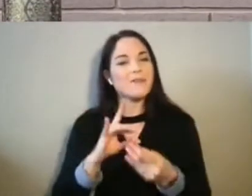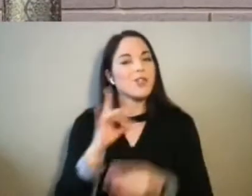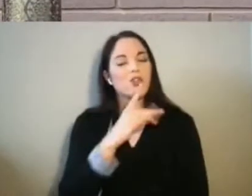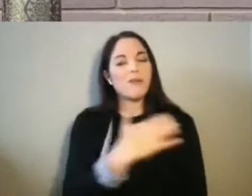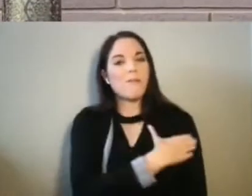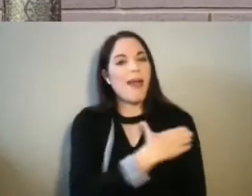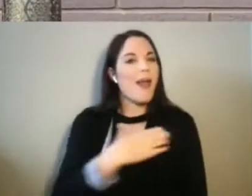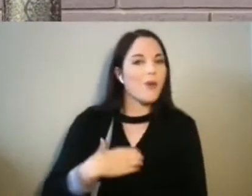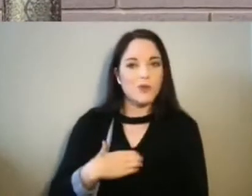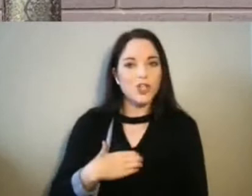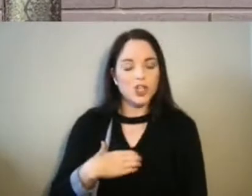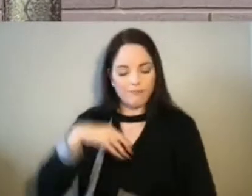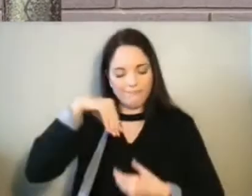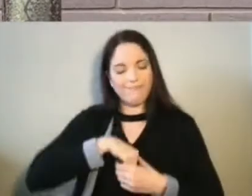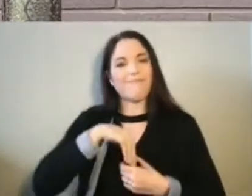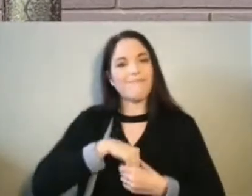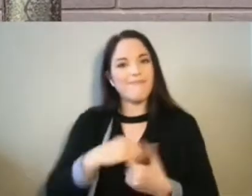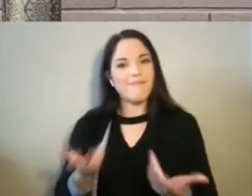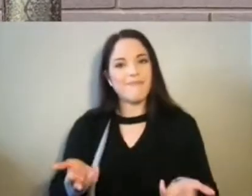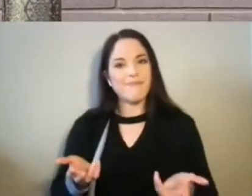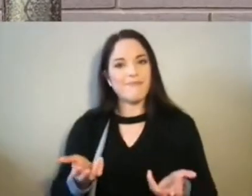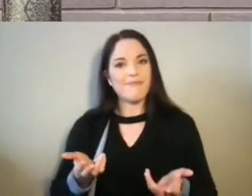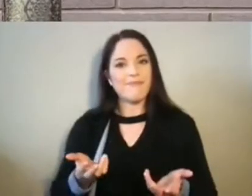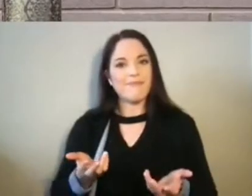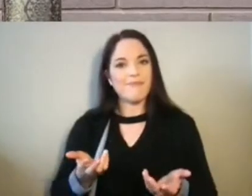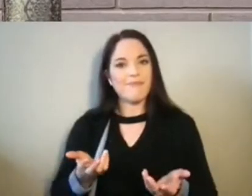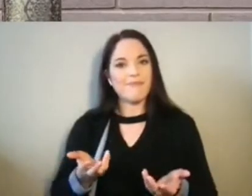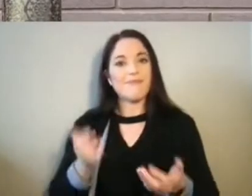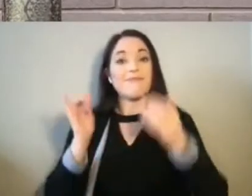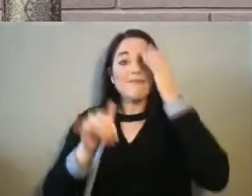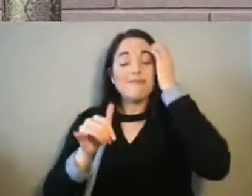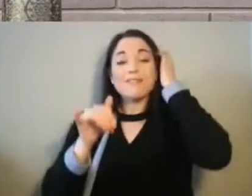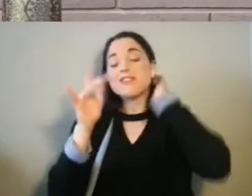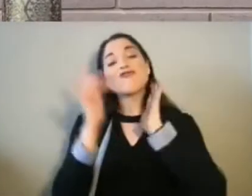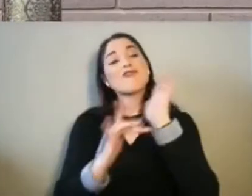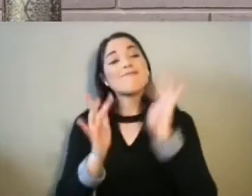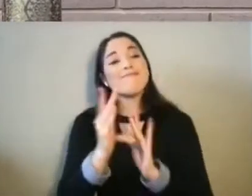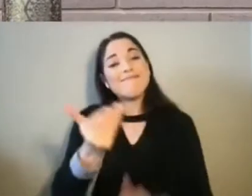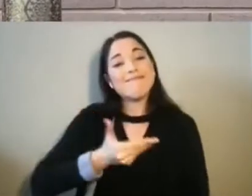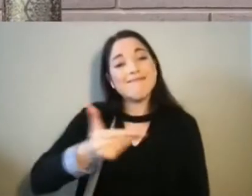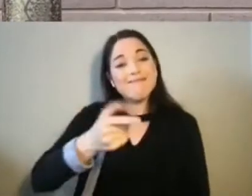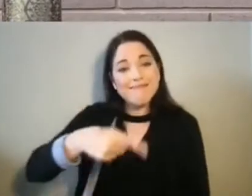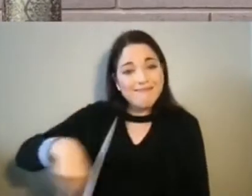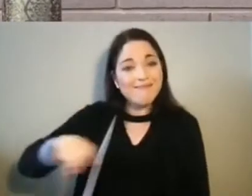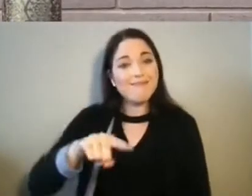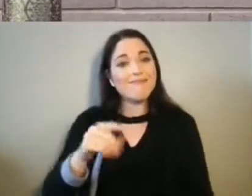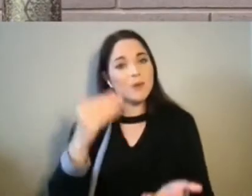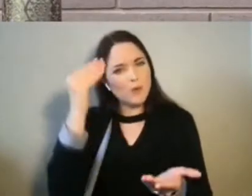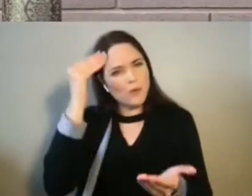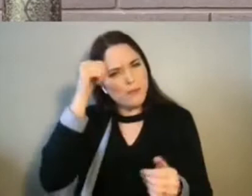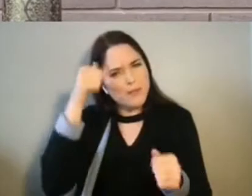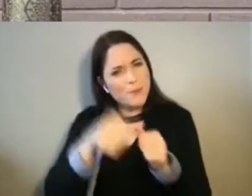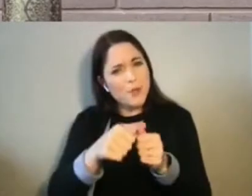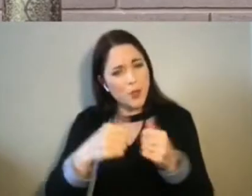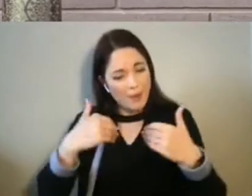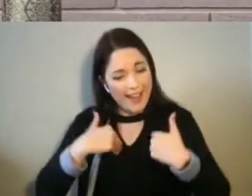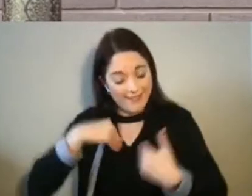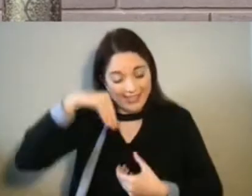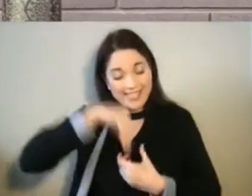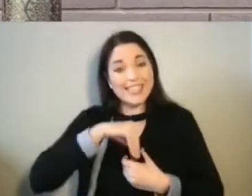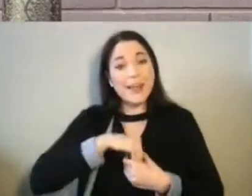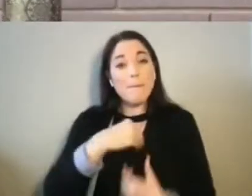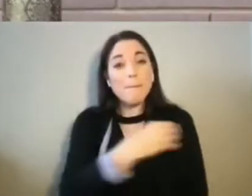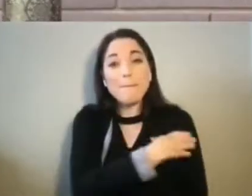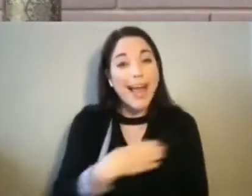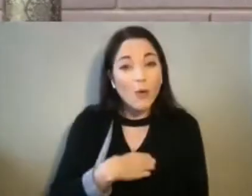living temples. By living temples, it means that we are taking the power inside of us and sharing that power with